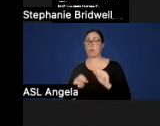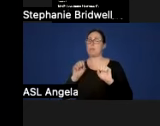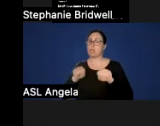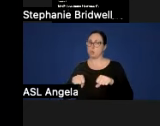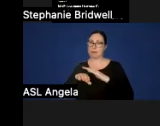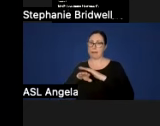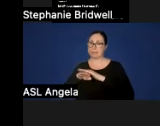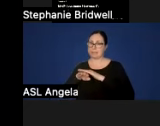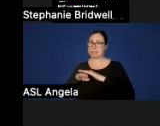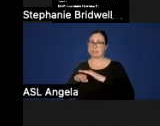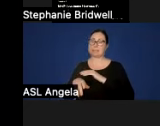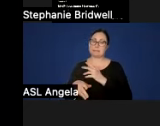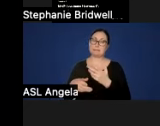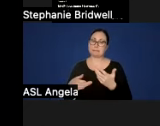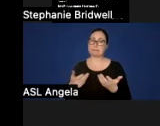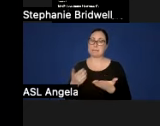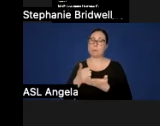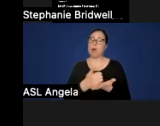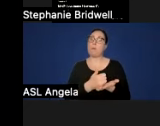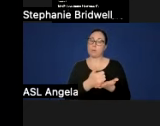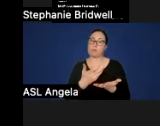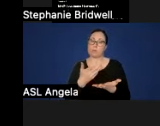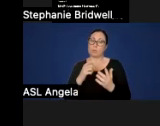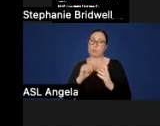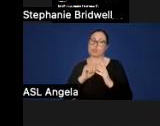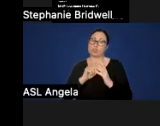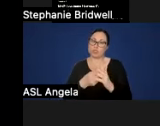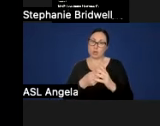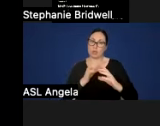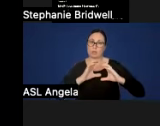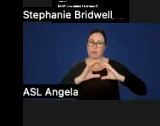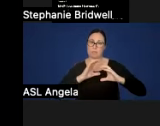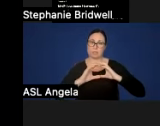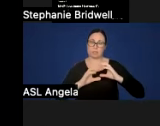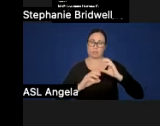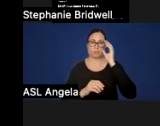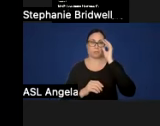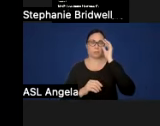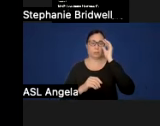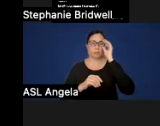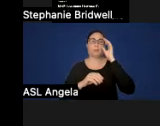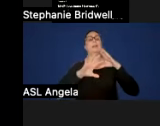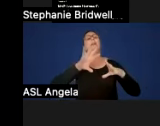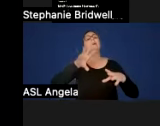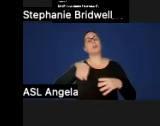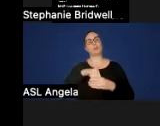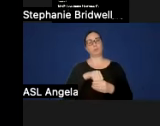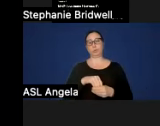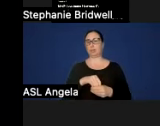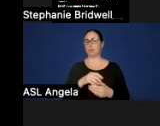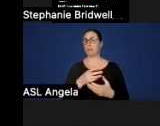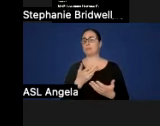to, that can help you, get started in those conversations, including, like I said before, even reaching out